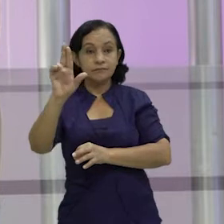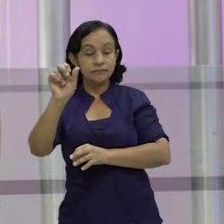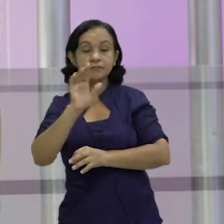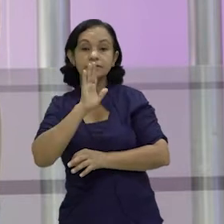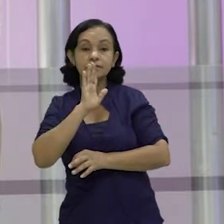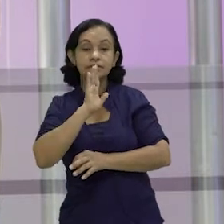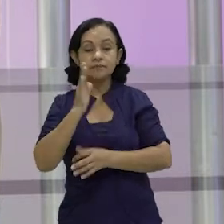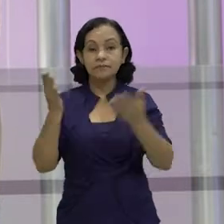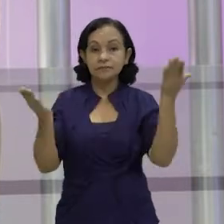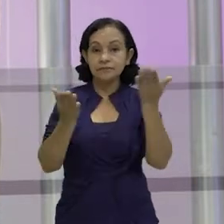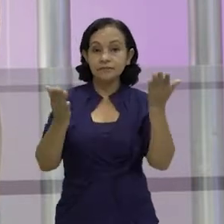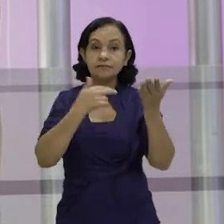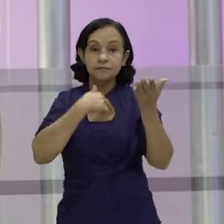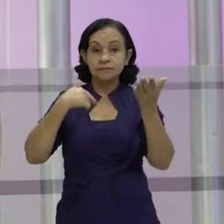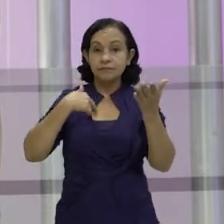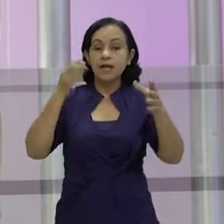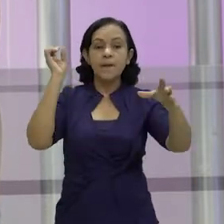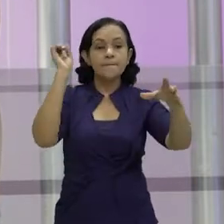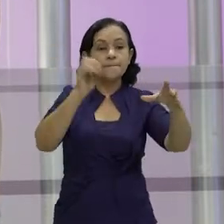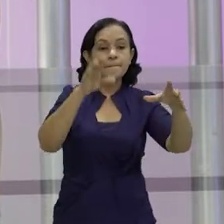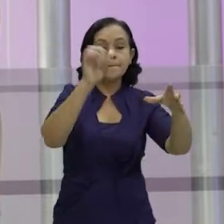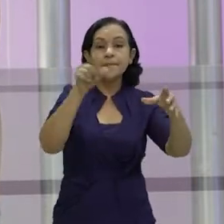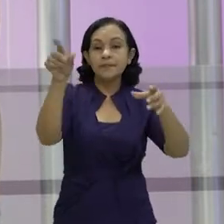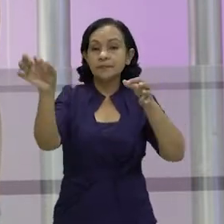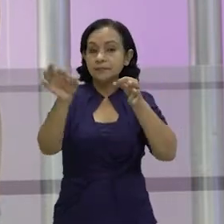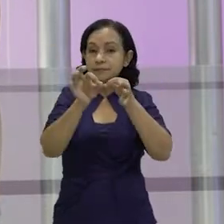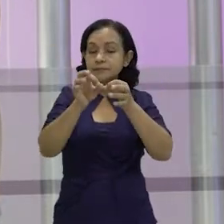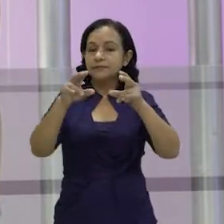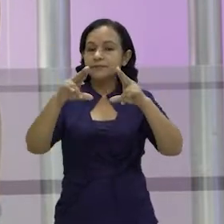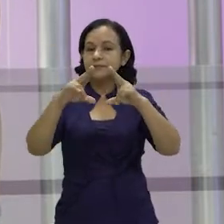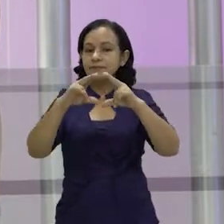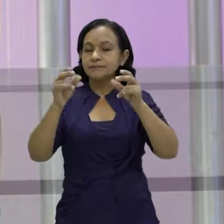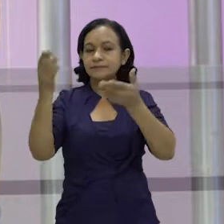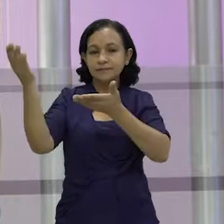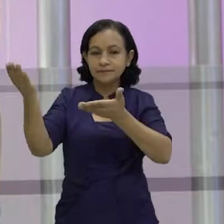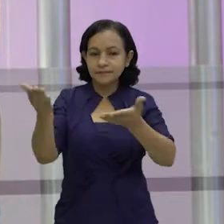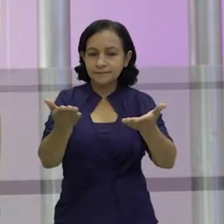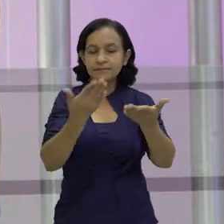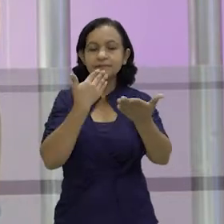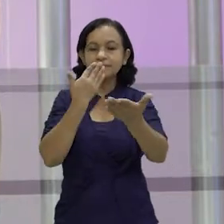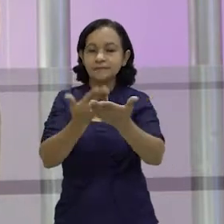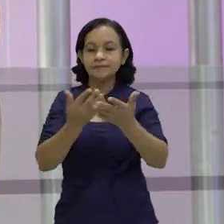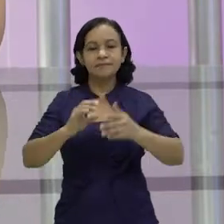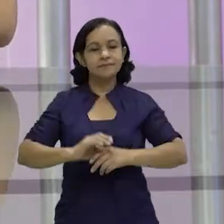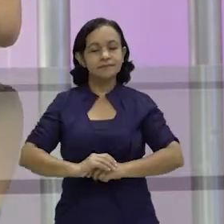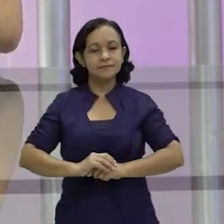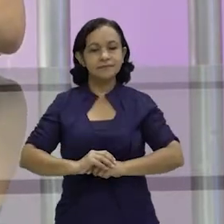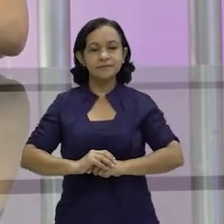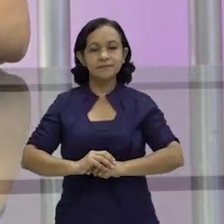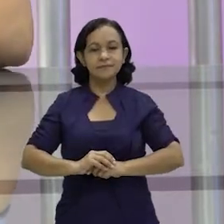about the treatment that is given to the garbage in this area of the country. Welcome, compañera. Thanks for joining us.